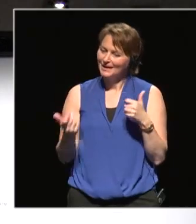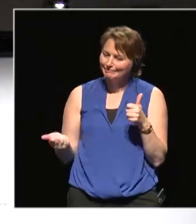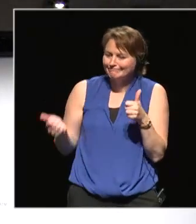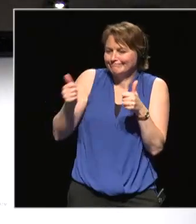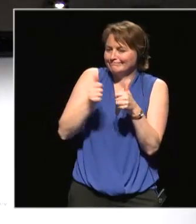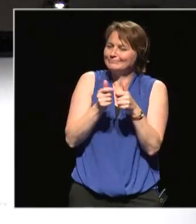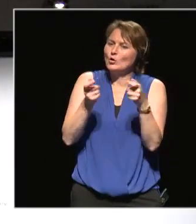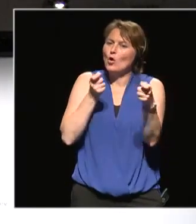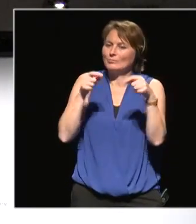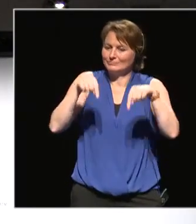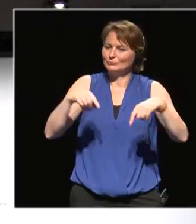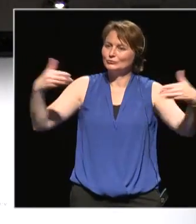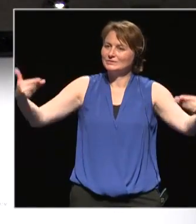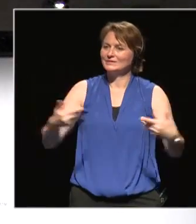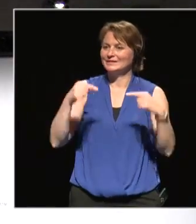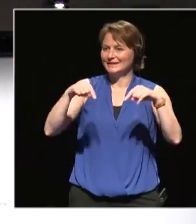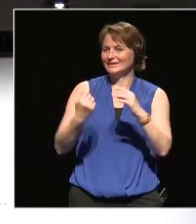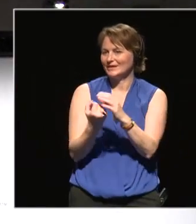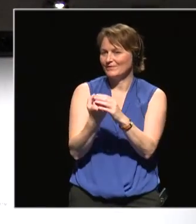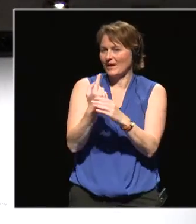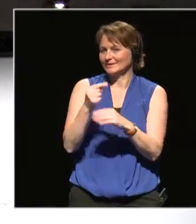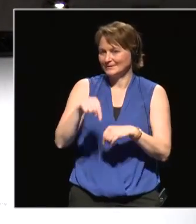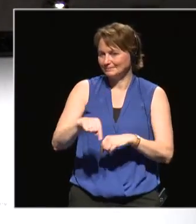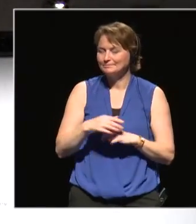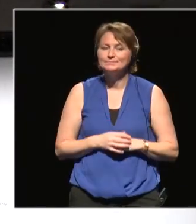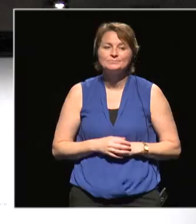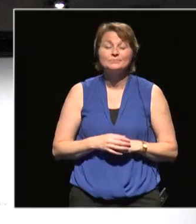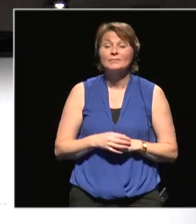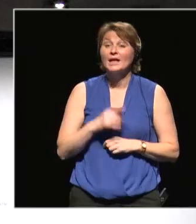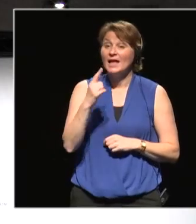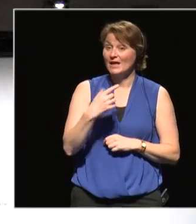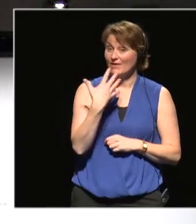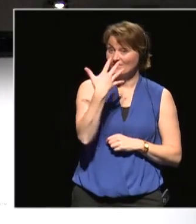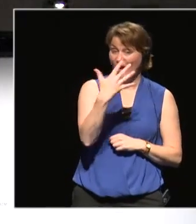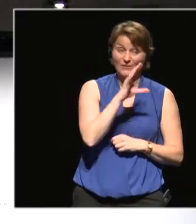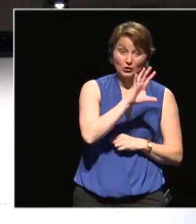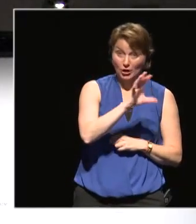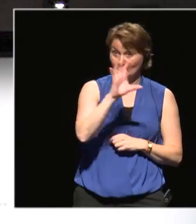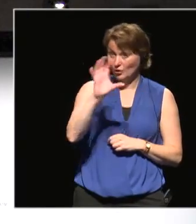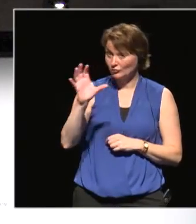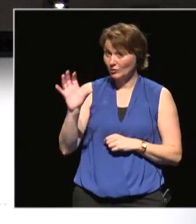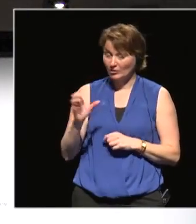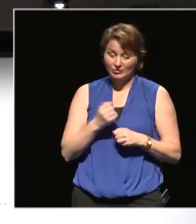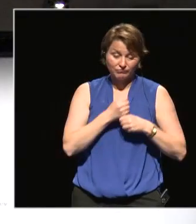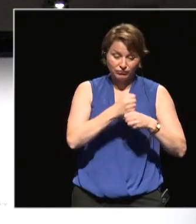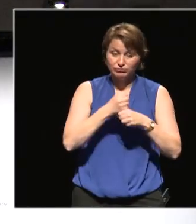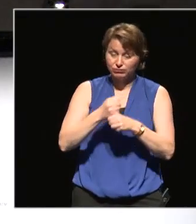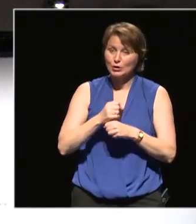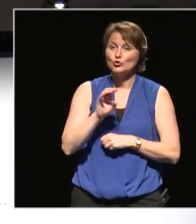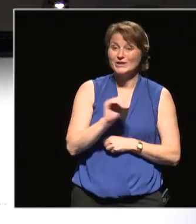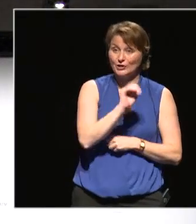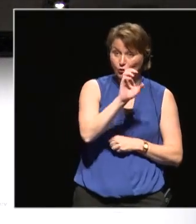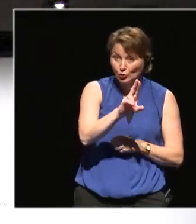event. There are five representatives of states on the panel, European Union, France,